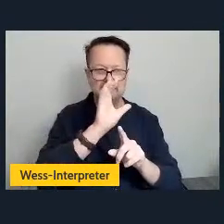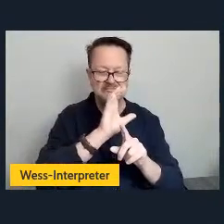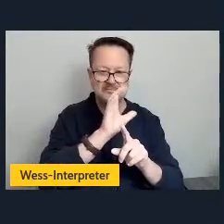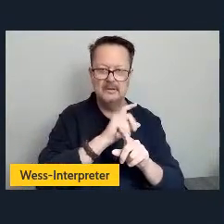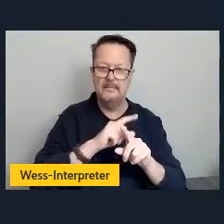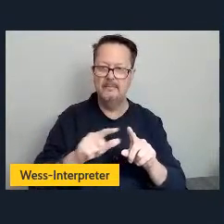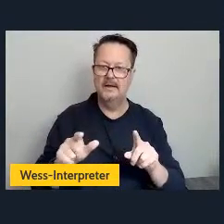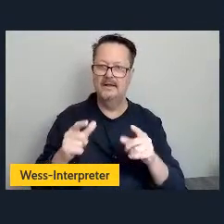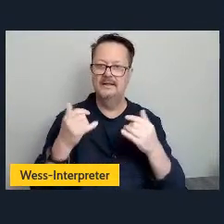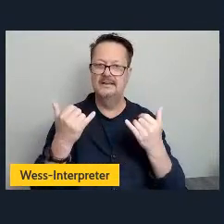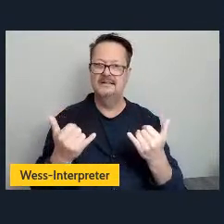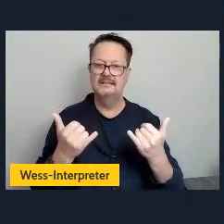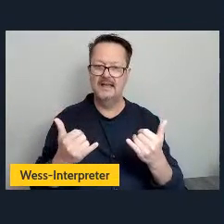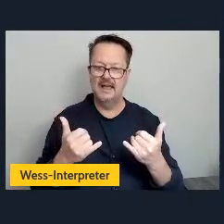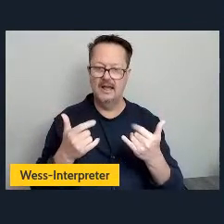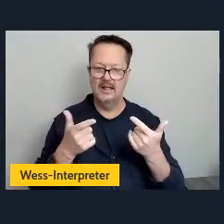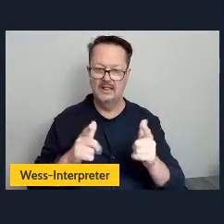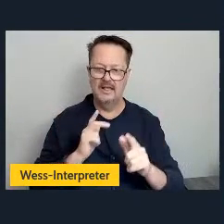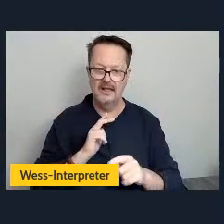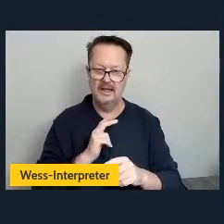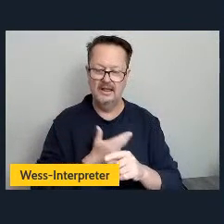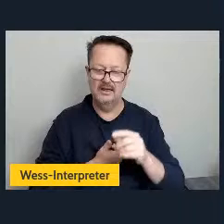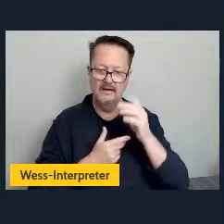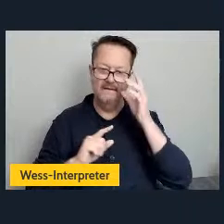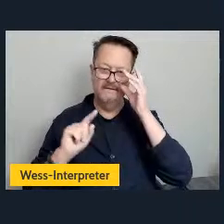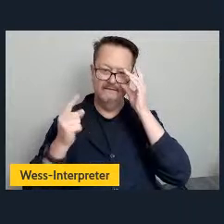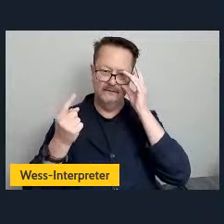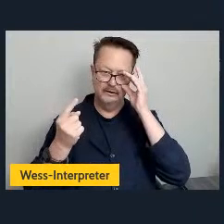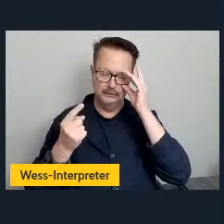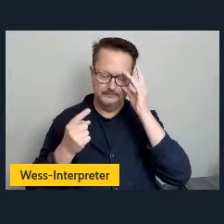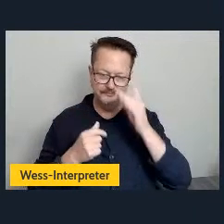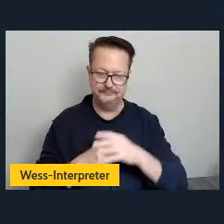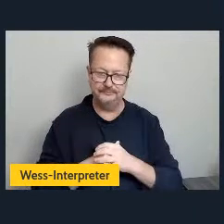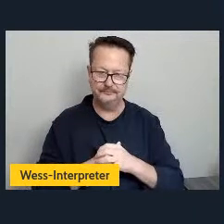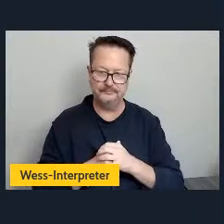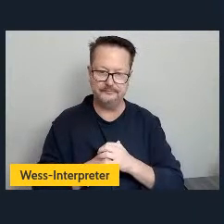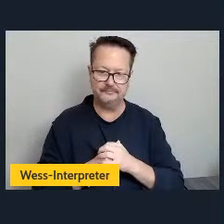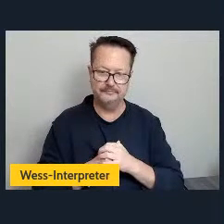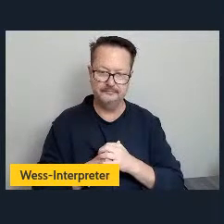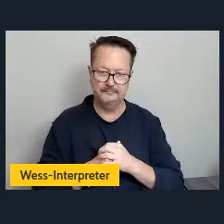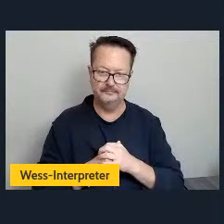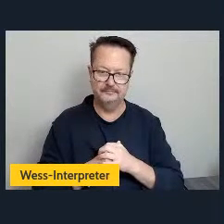now let us first of all,